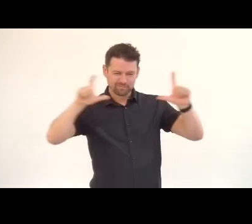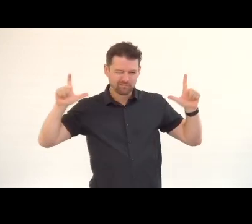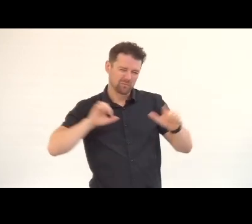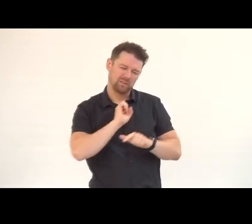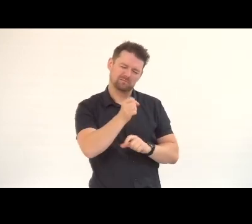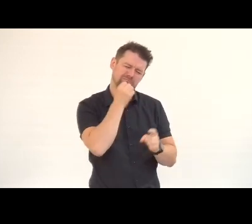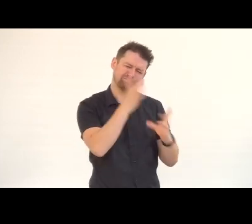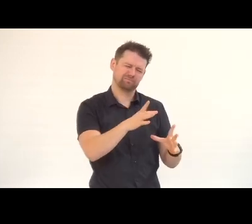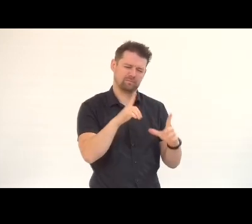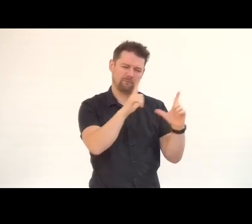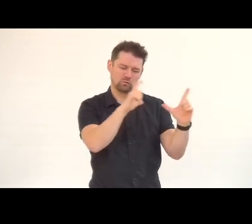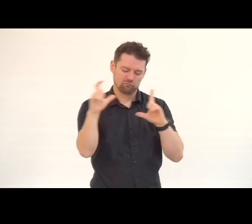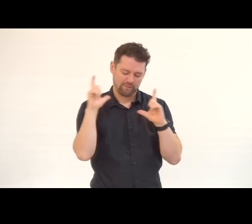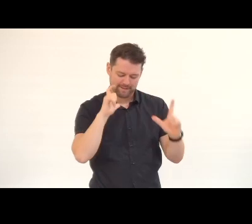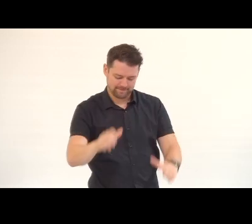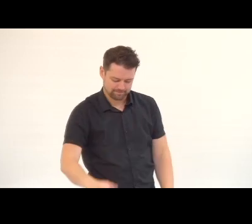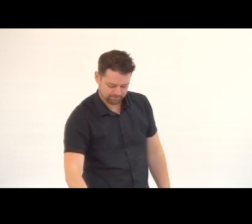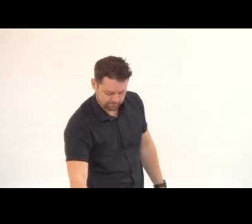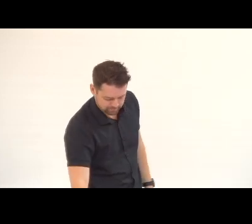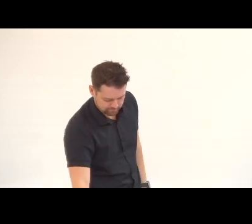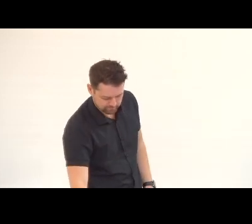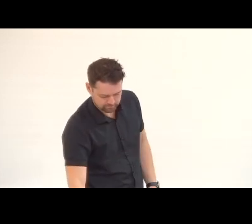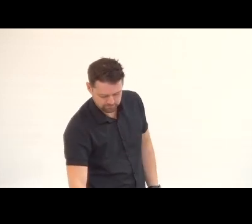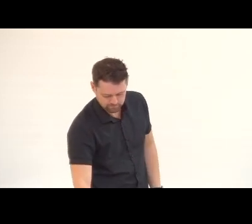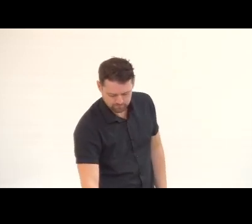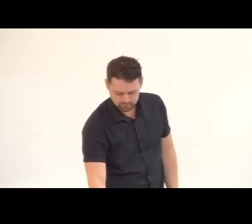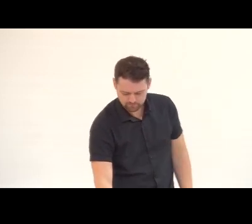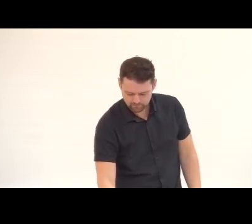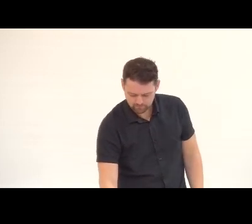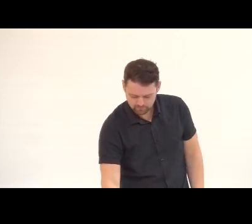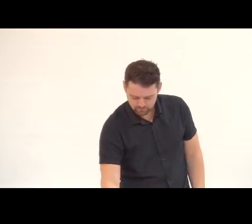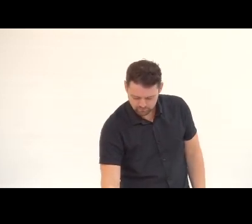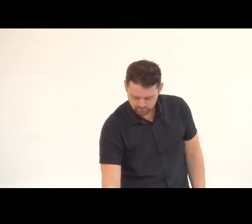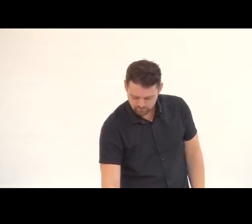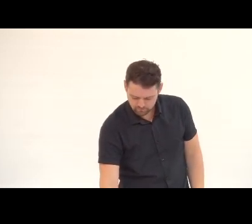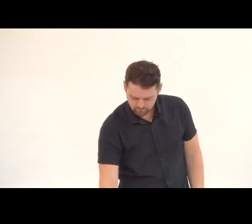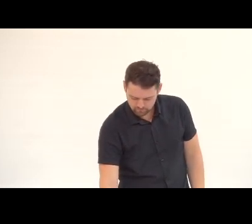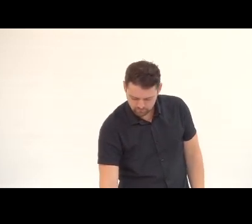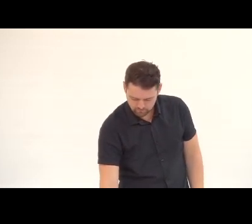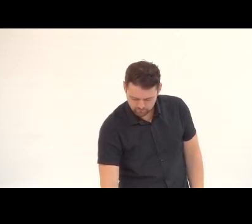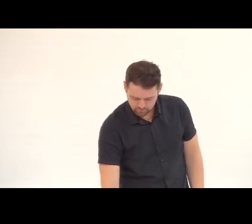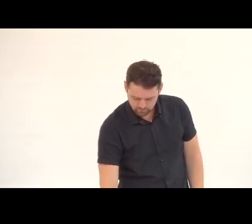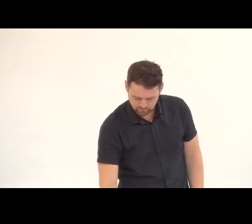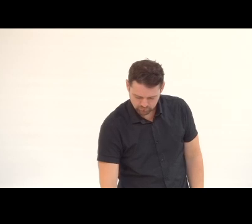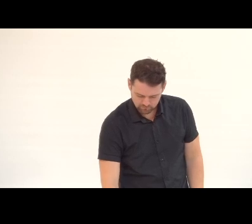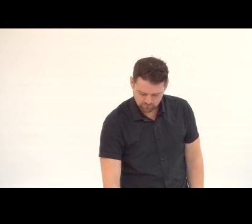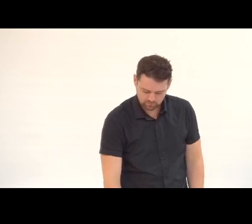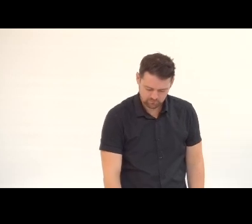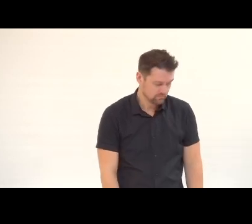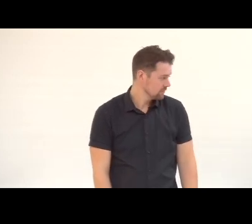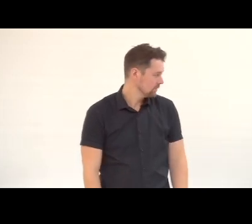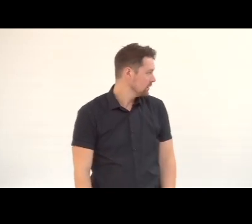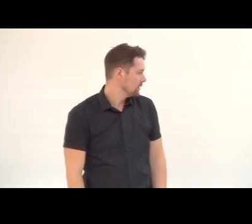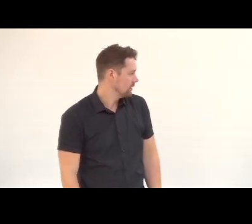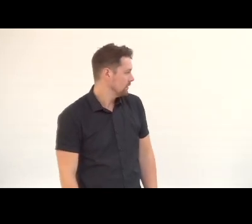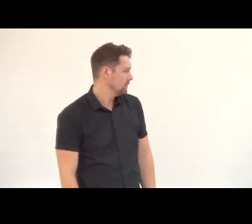fantastic photos. And the timer is set, and we are ready for liftoff. So maybe you can... I can do the